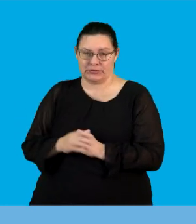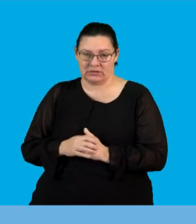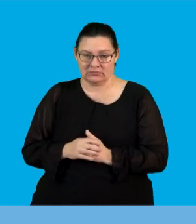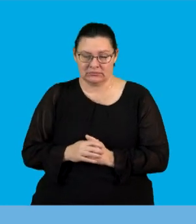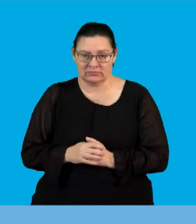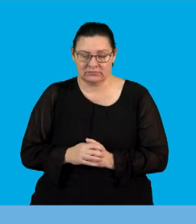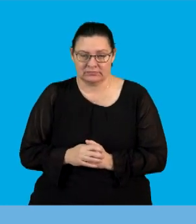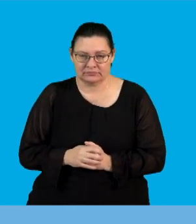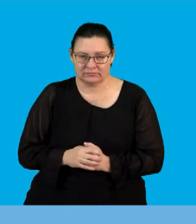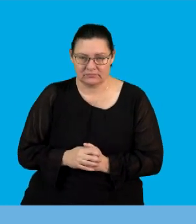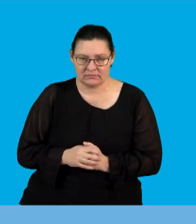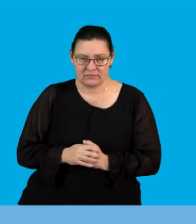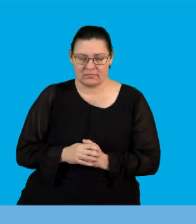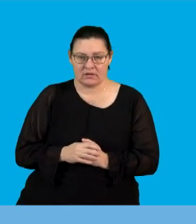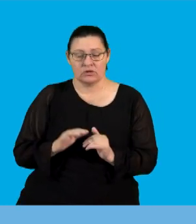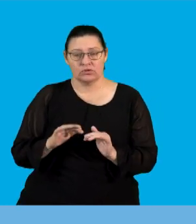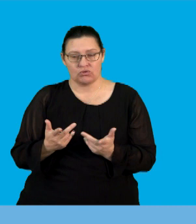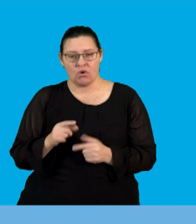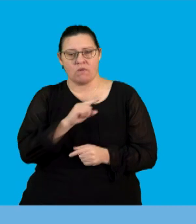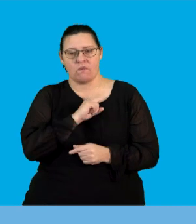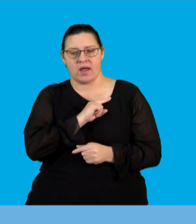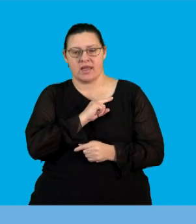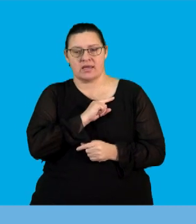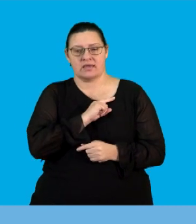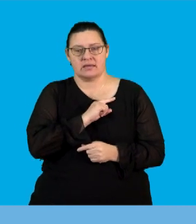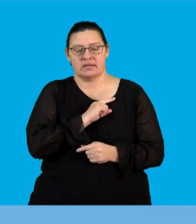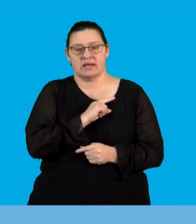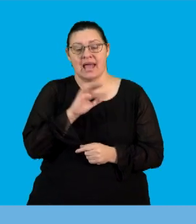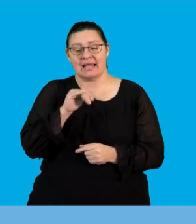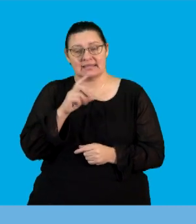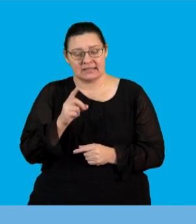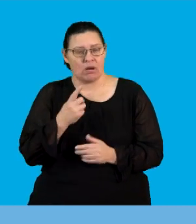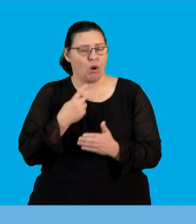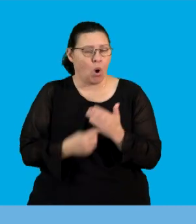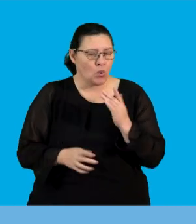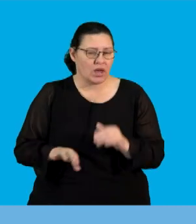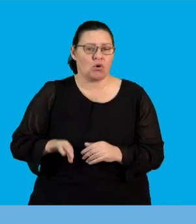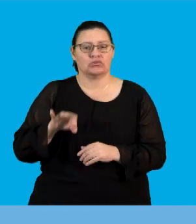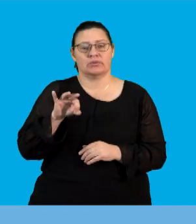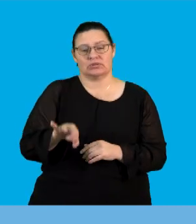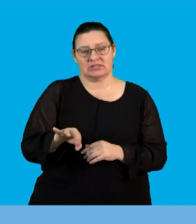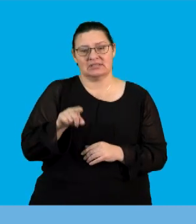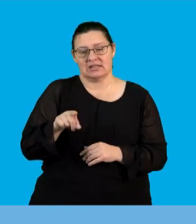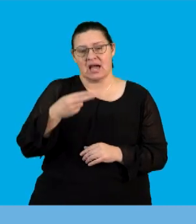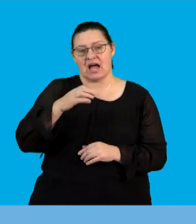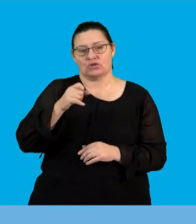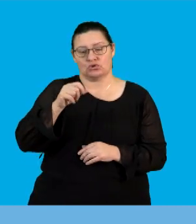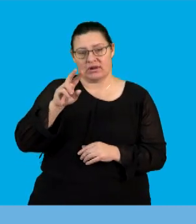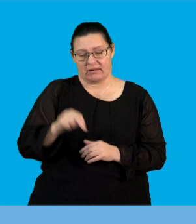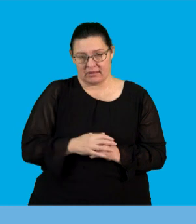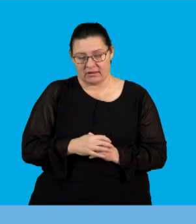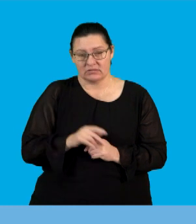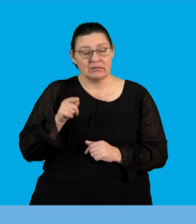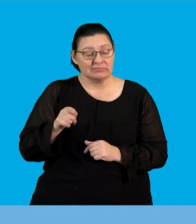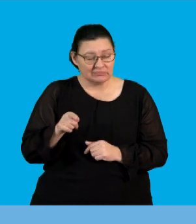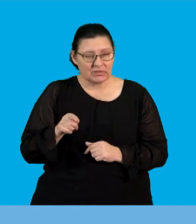any hydroxide to contribute into the reaction. So which is why the acid will only be contributing the